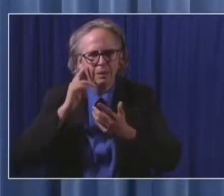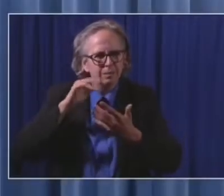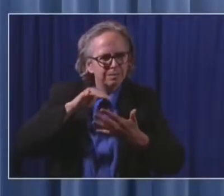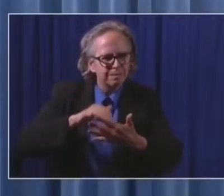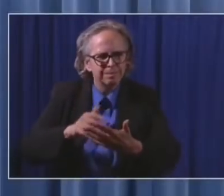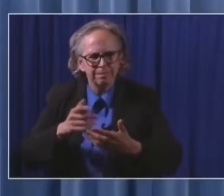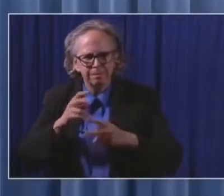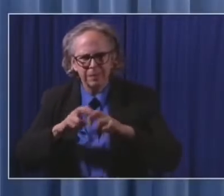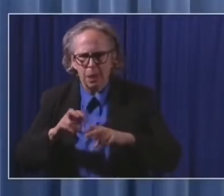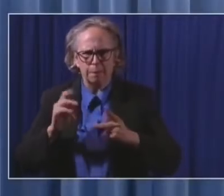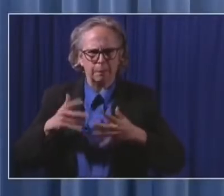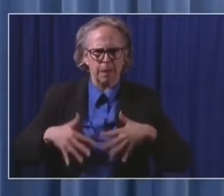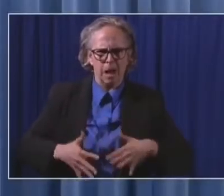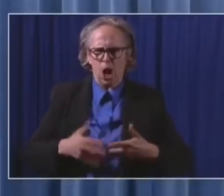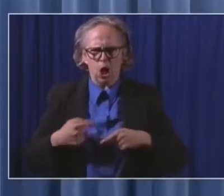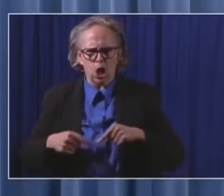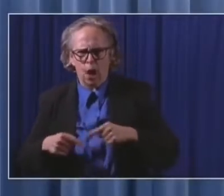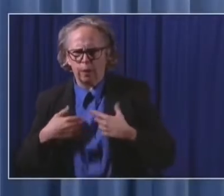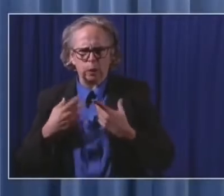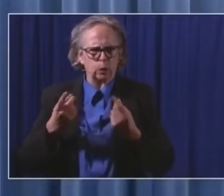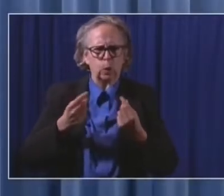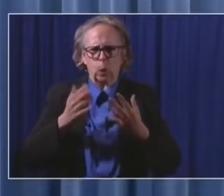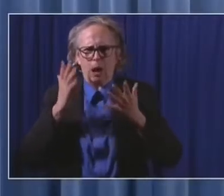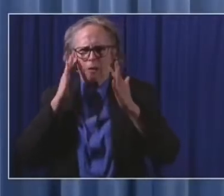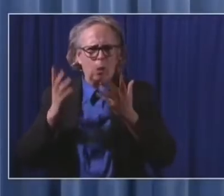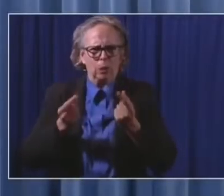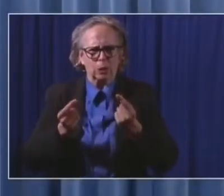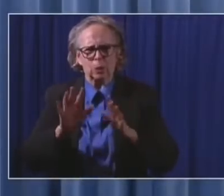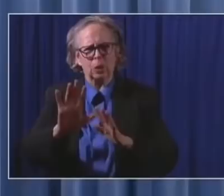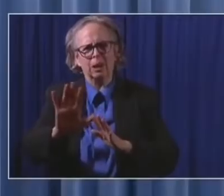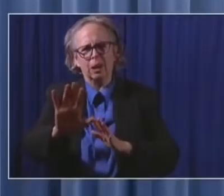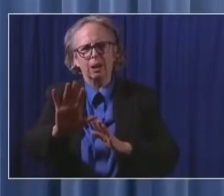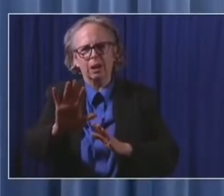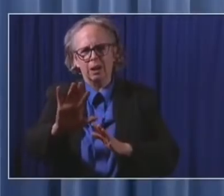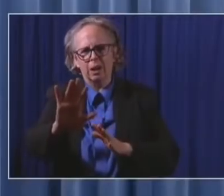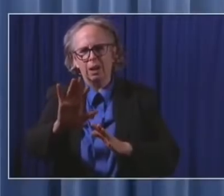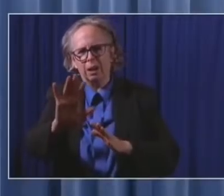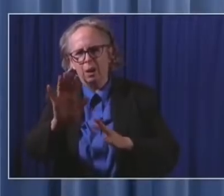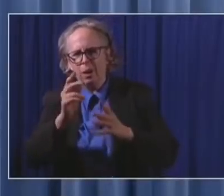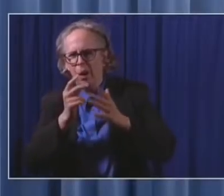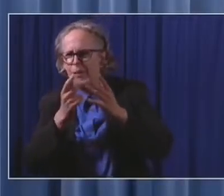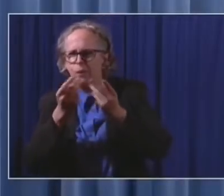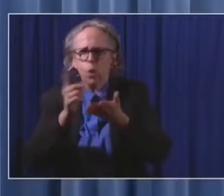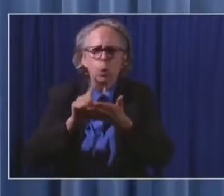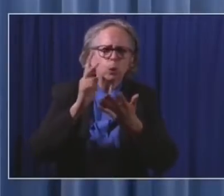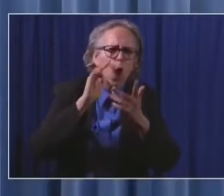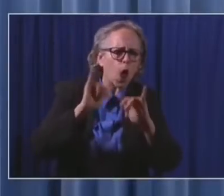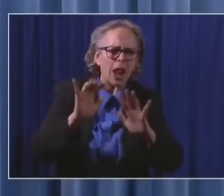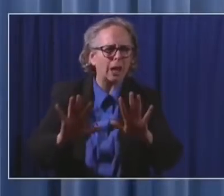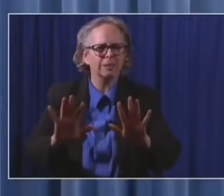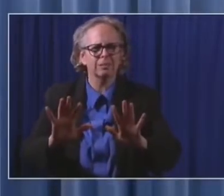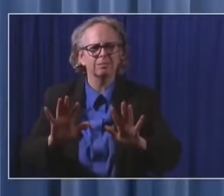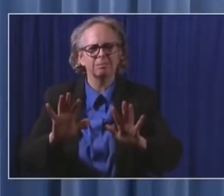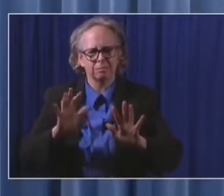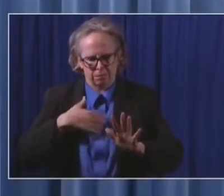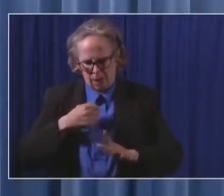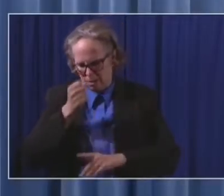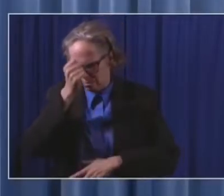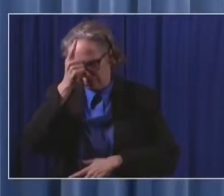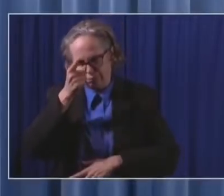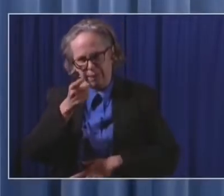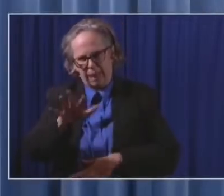situation. And I know that people get anxious, and understandably so, and say, why don't we